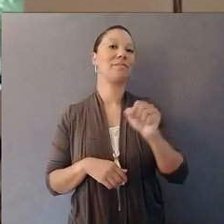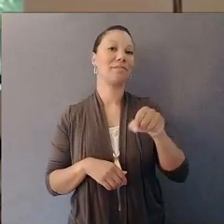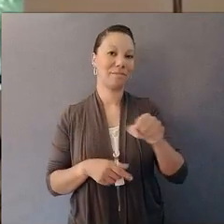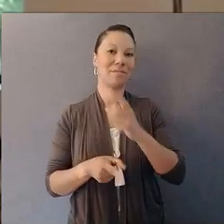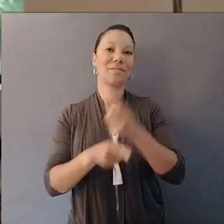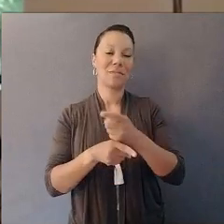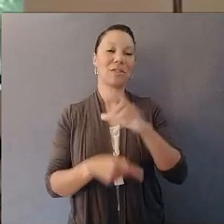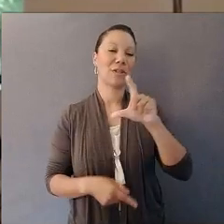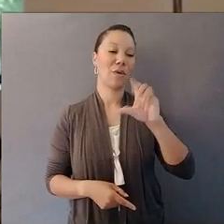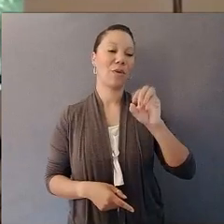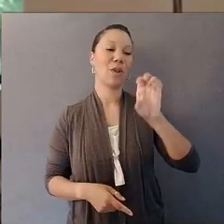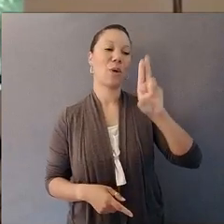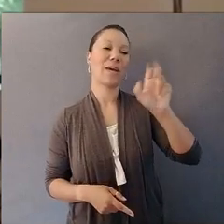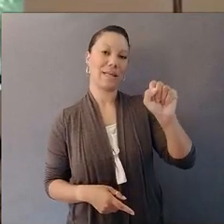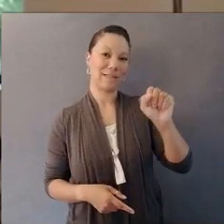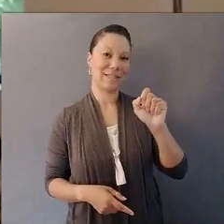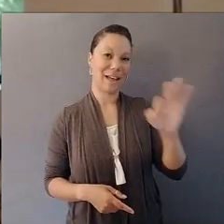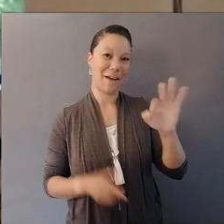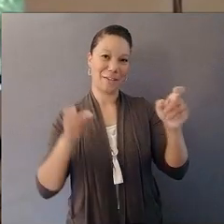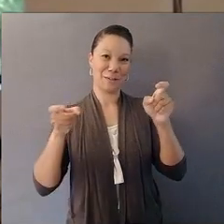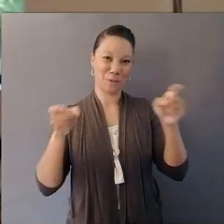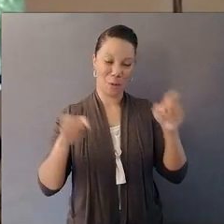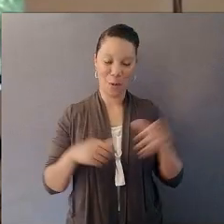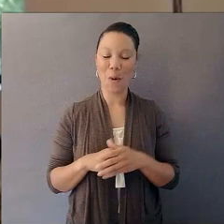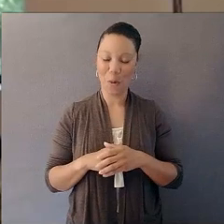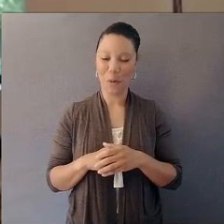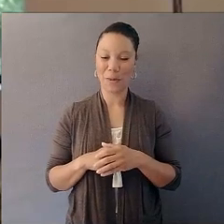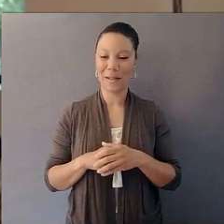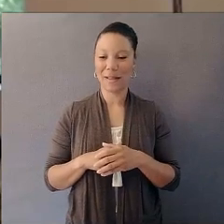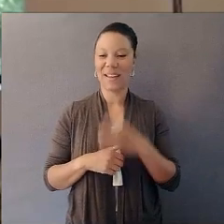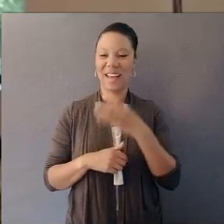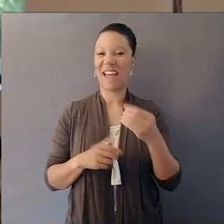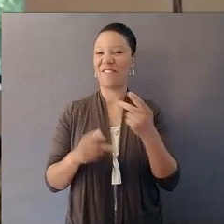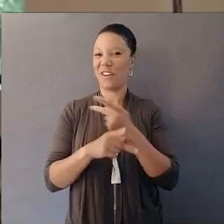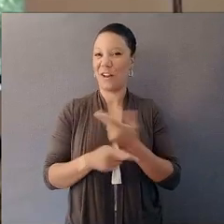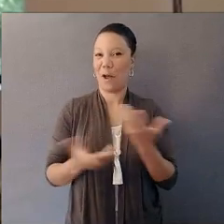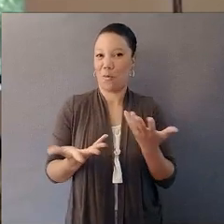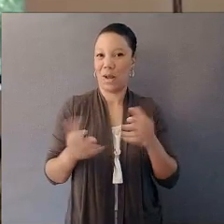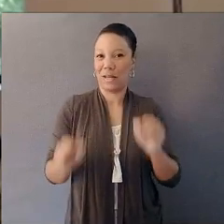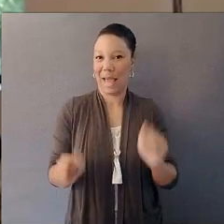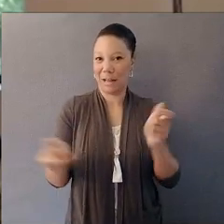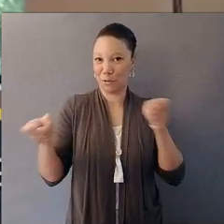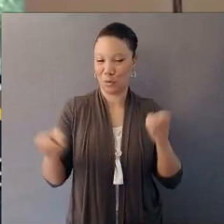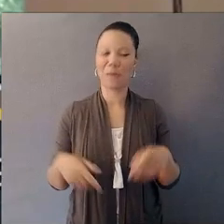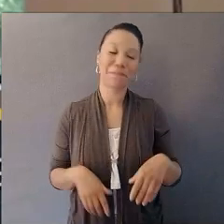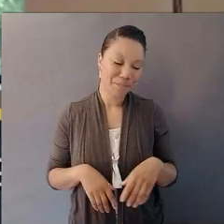control the situation right now. What we're working on. Very good. So, okay, let's talk about some bright spots.